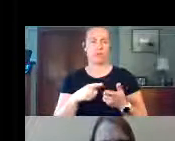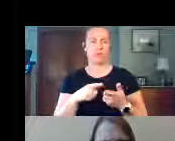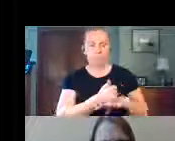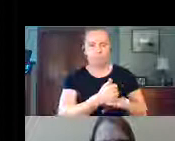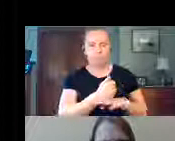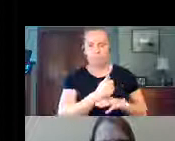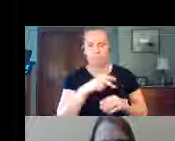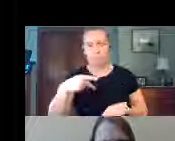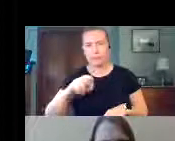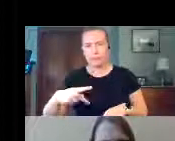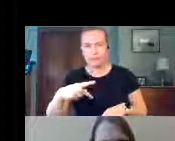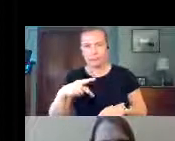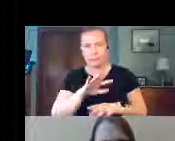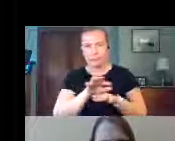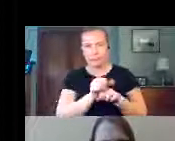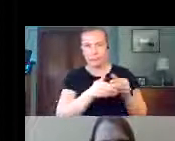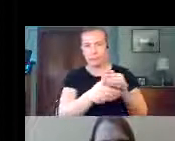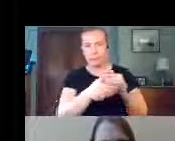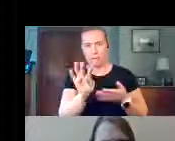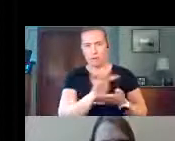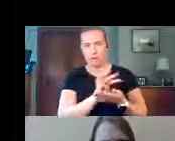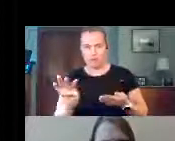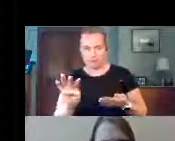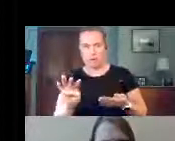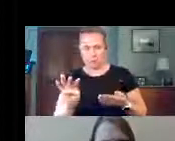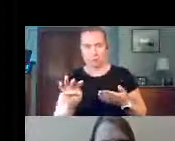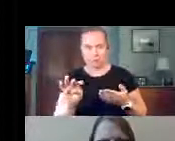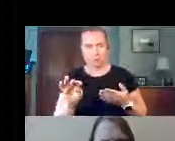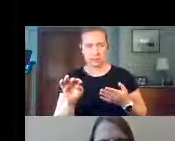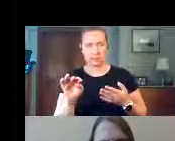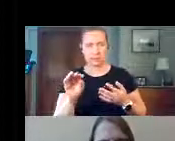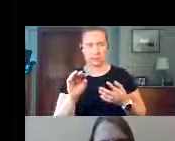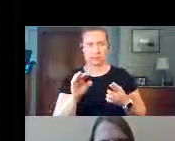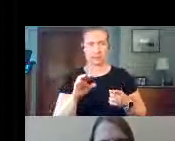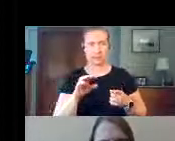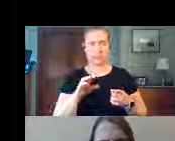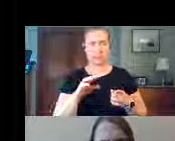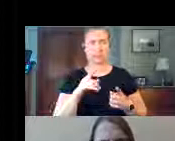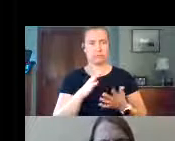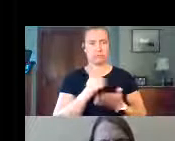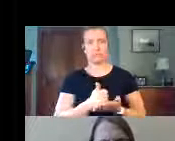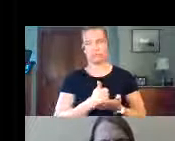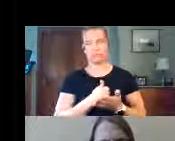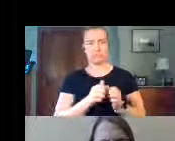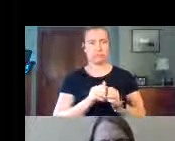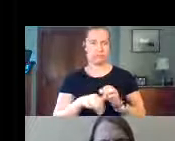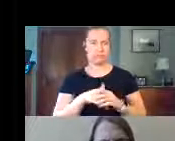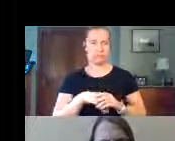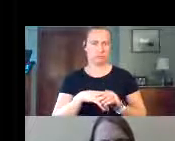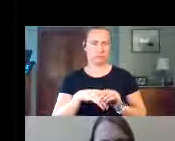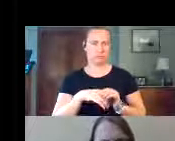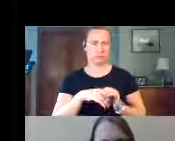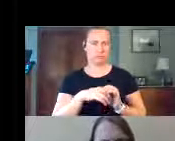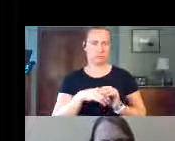appointment within 4 weeks that they would get assistance on with the scheduler before they leave the clinic that